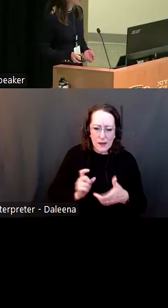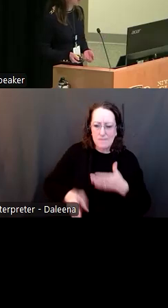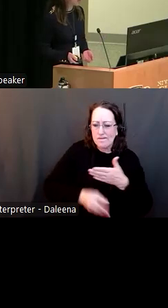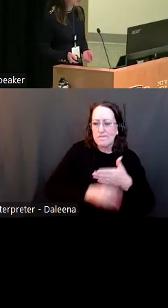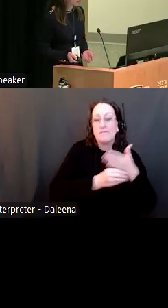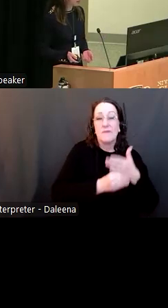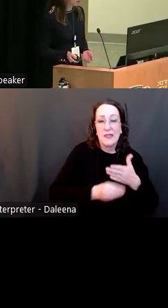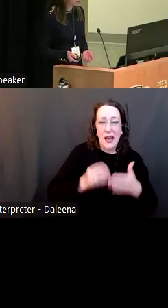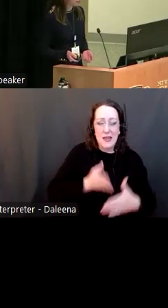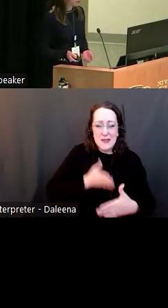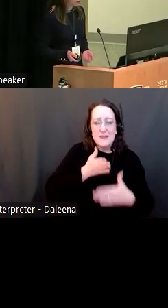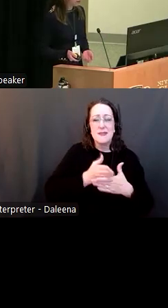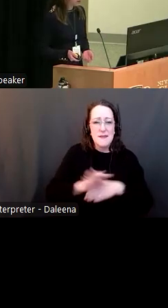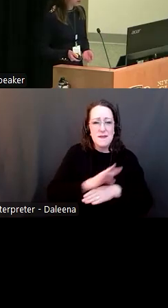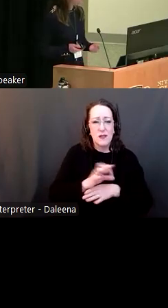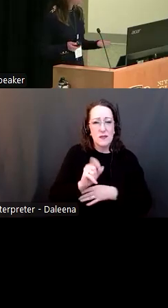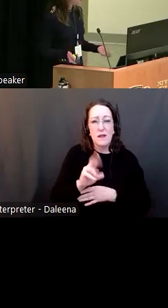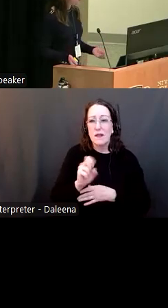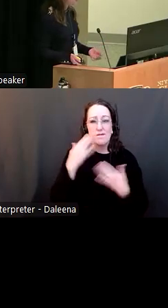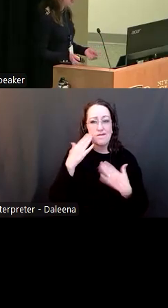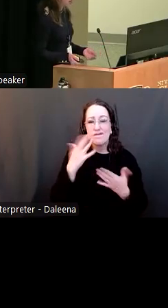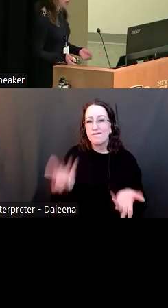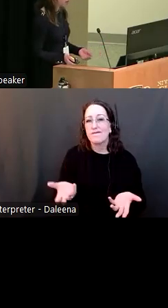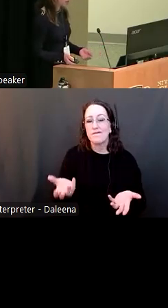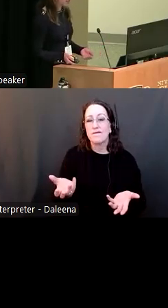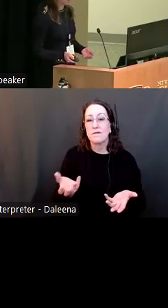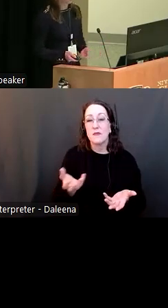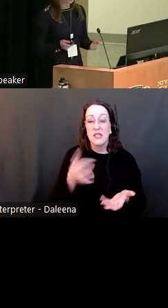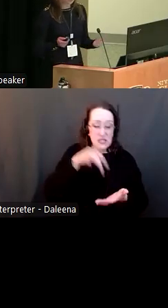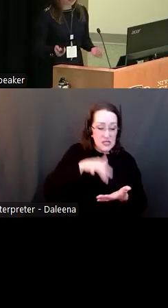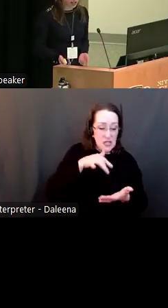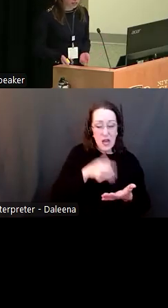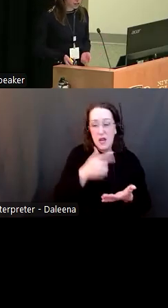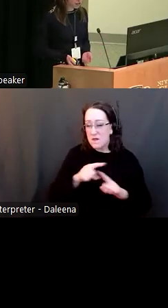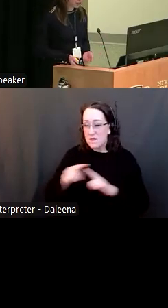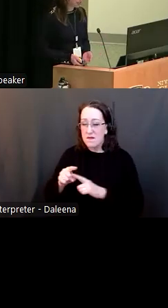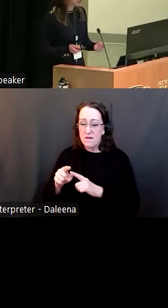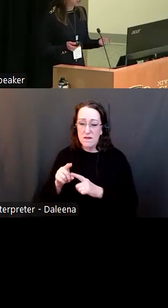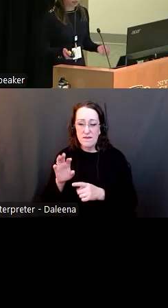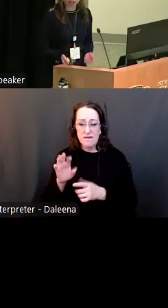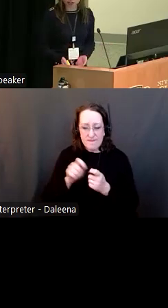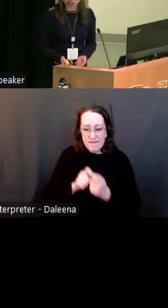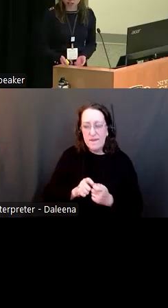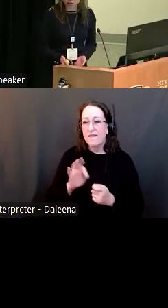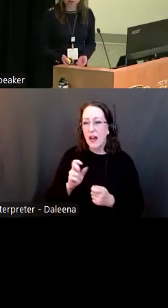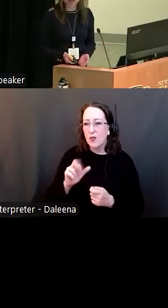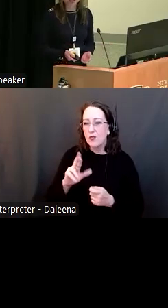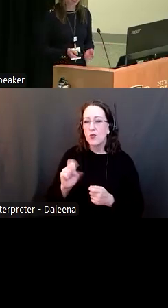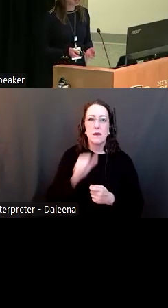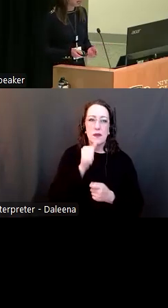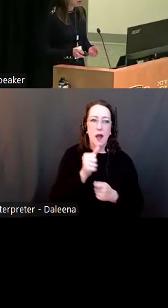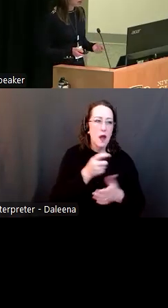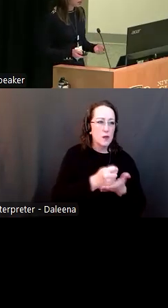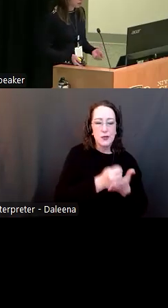functional status. After studies accounted for various factors like duration of untreated